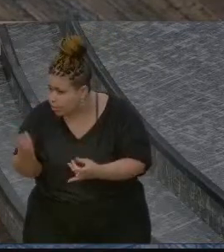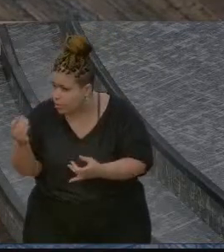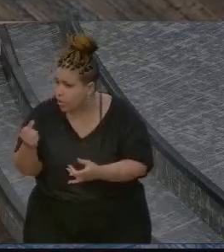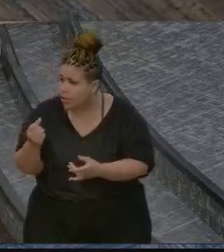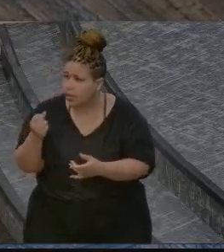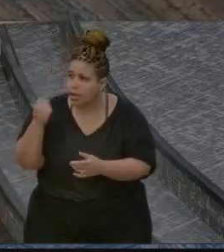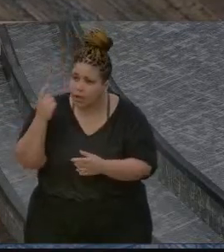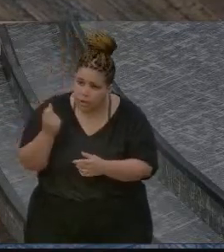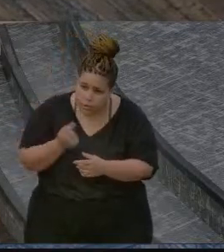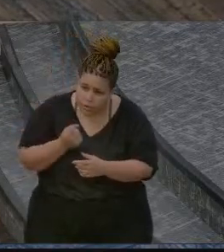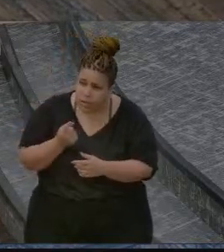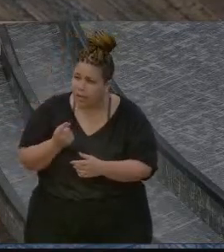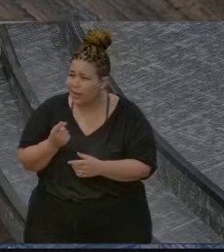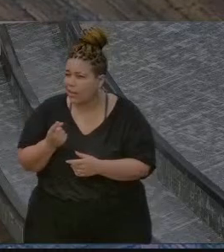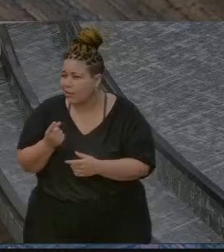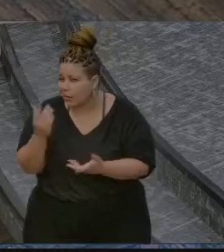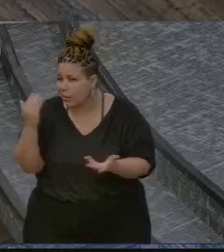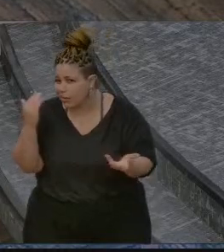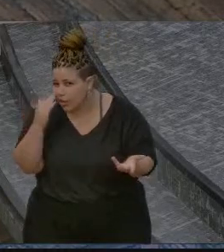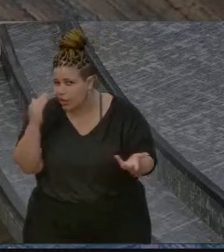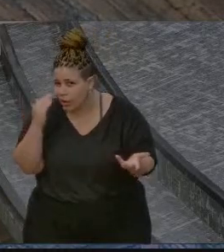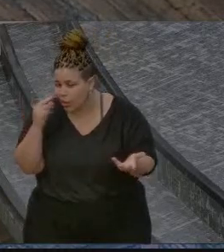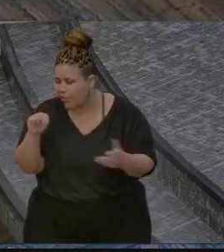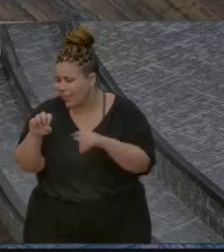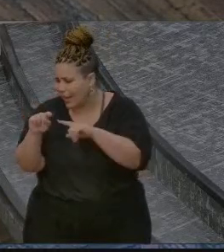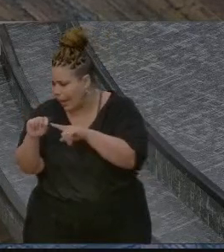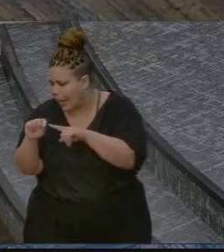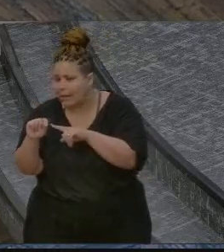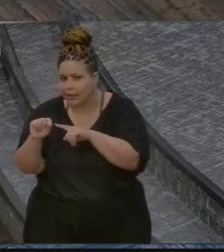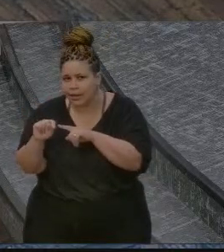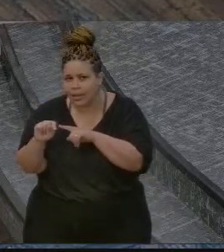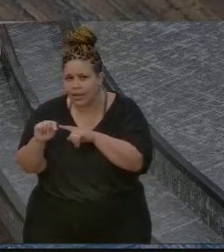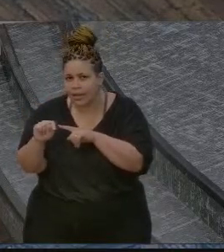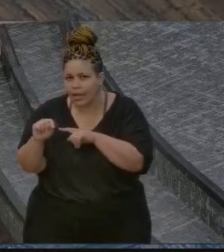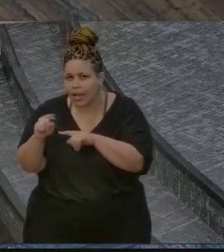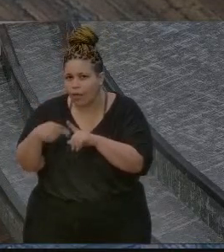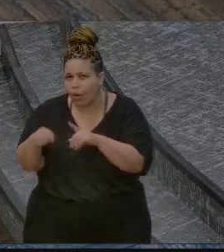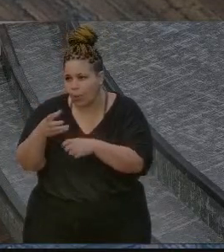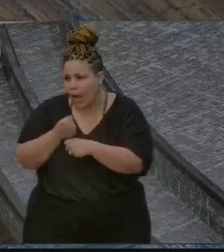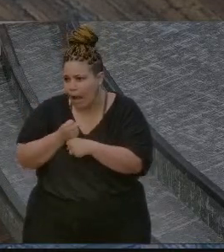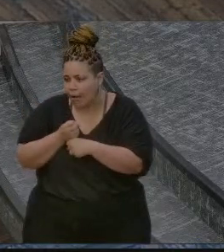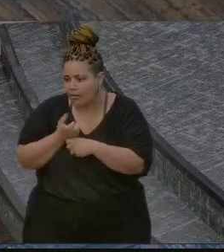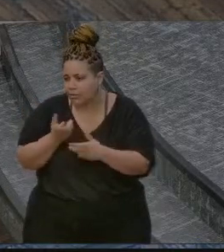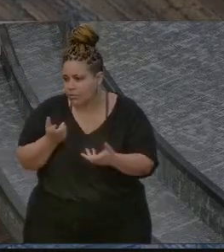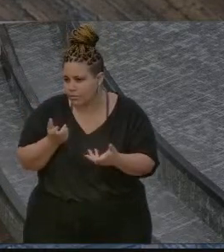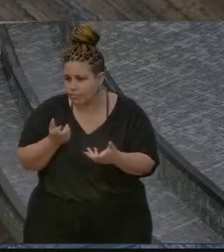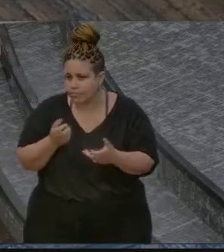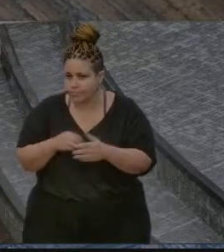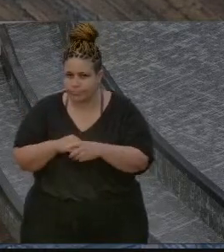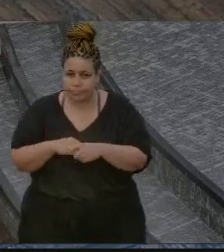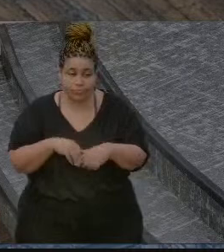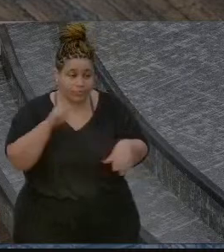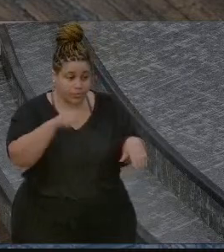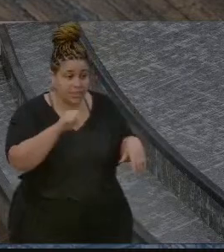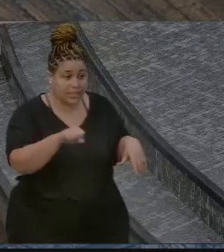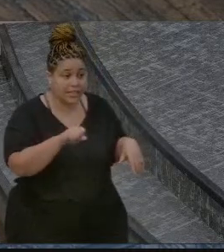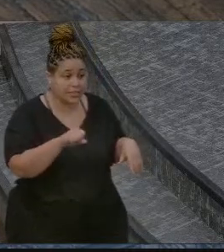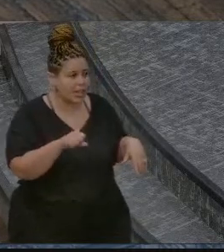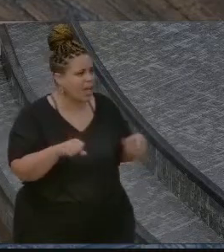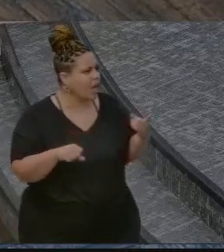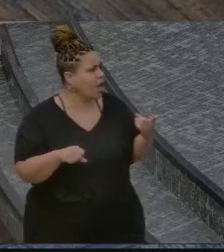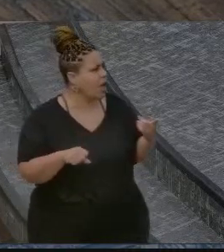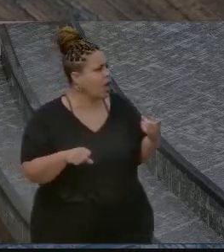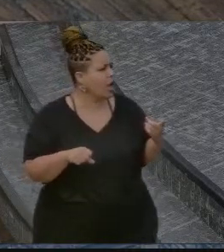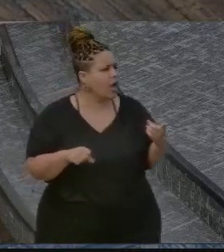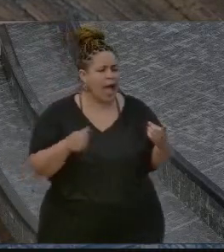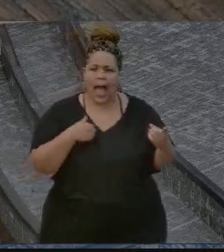that netted us, or what we actually got, just so that. Yeah, it's I don't have that question asked. I think there was